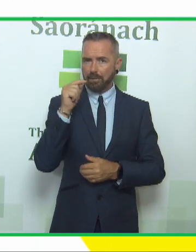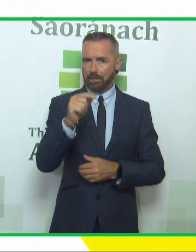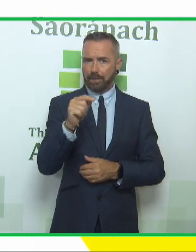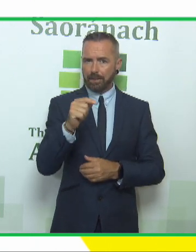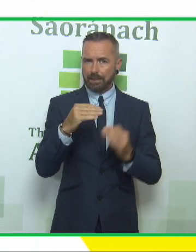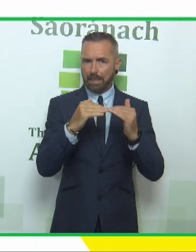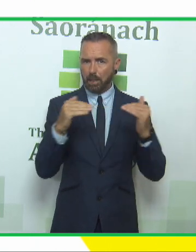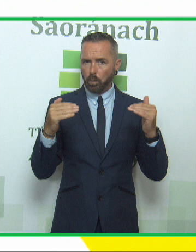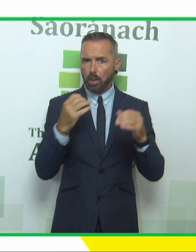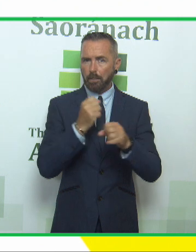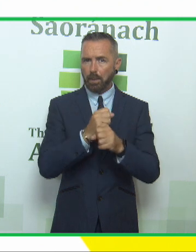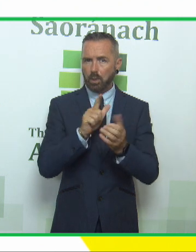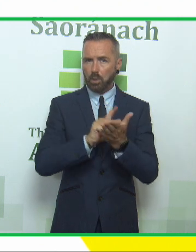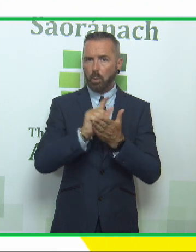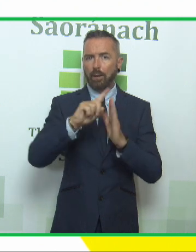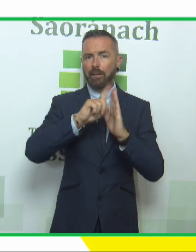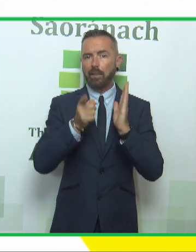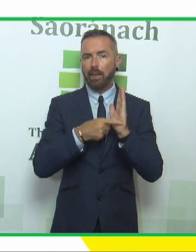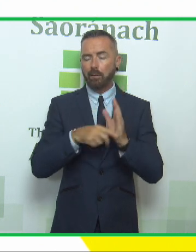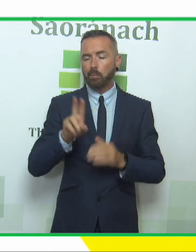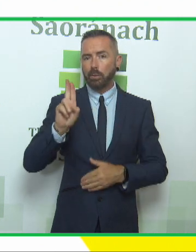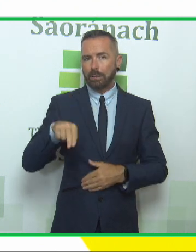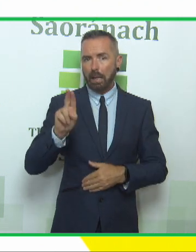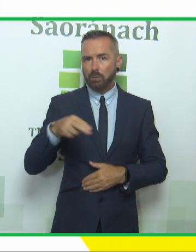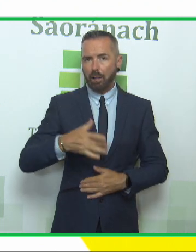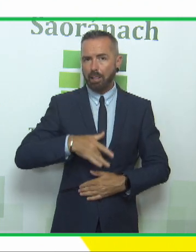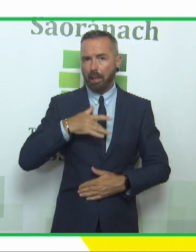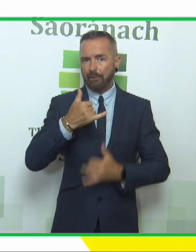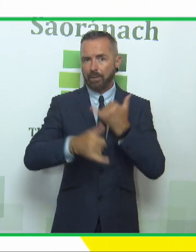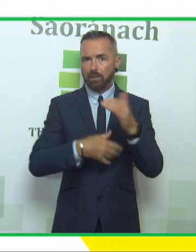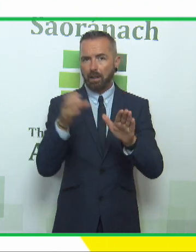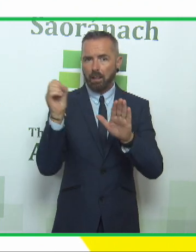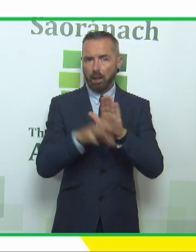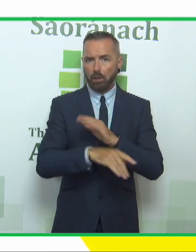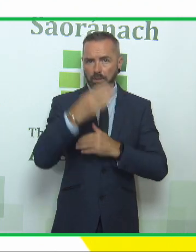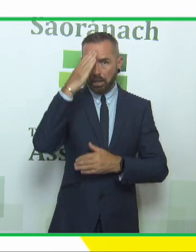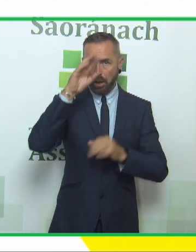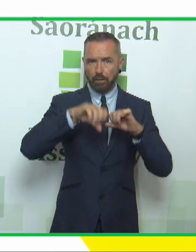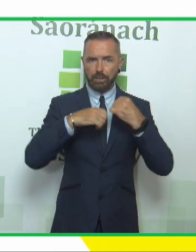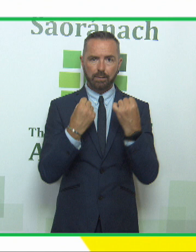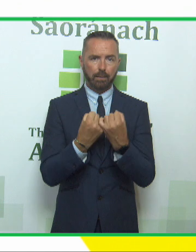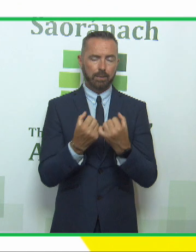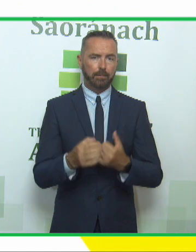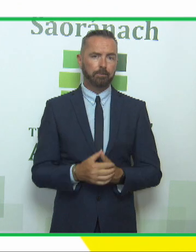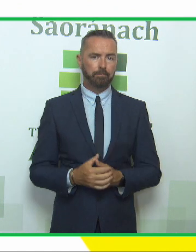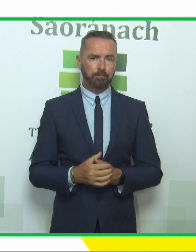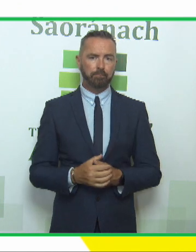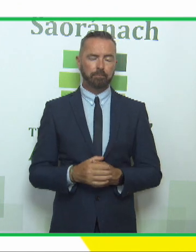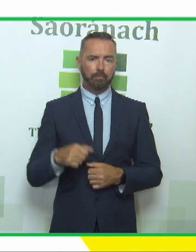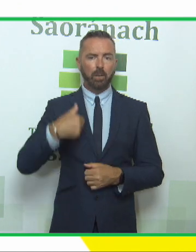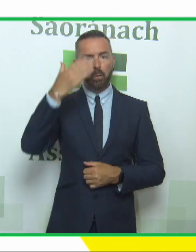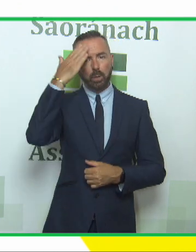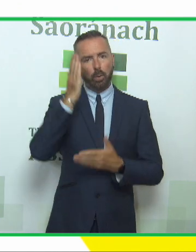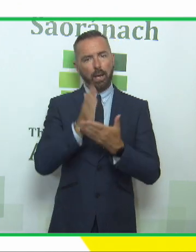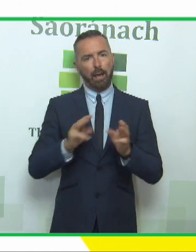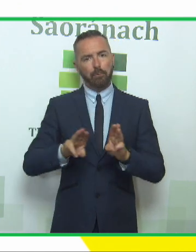equates to approximately 12,000 potential life years lost to Irish society. We do know also that half of those who